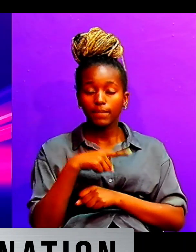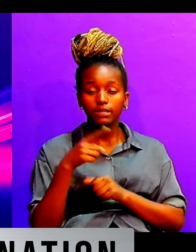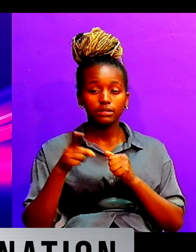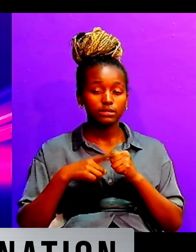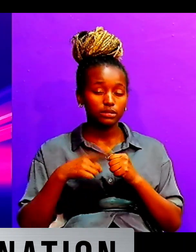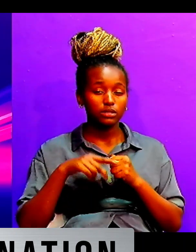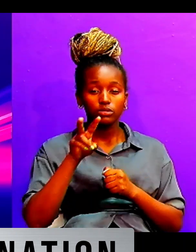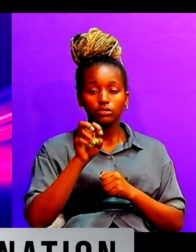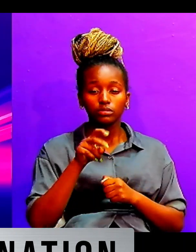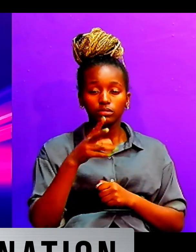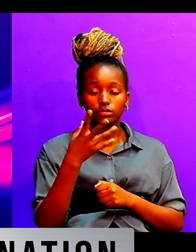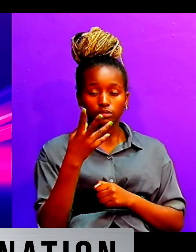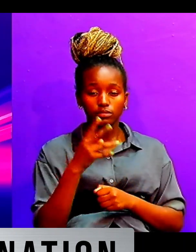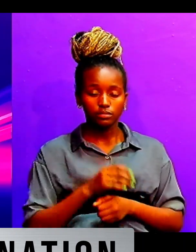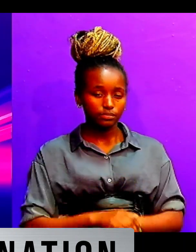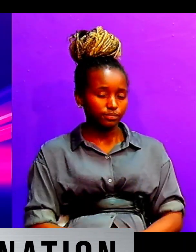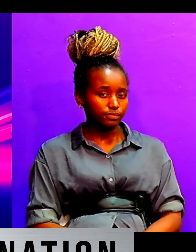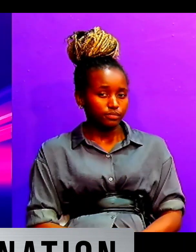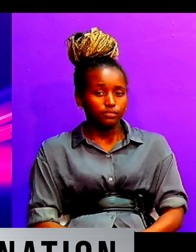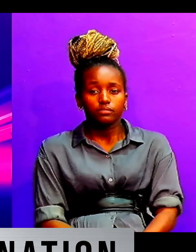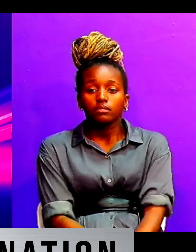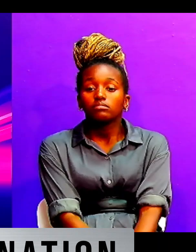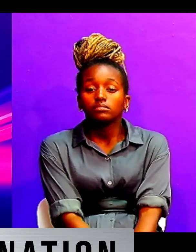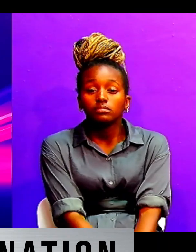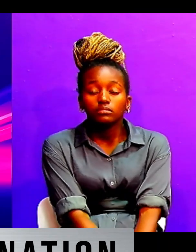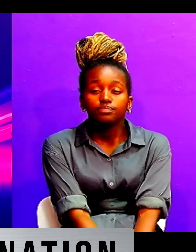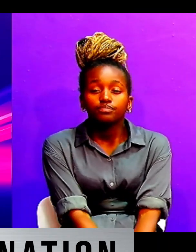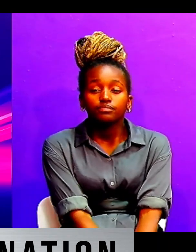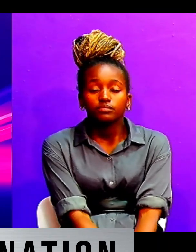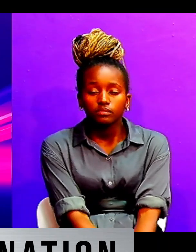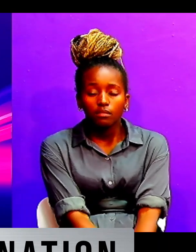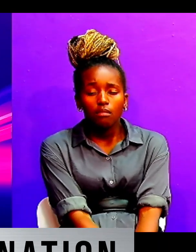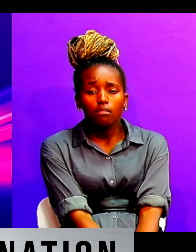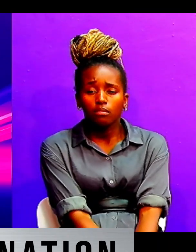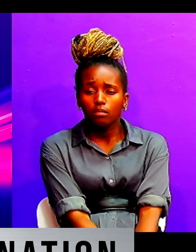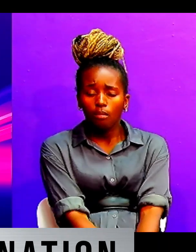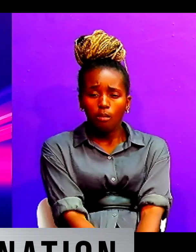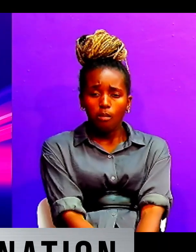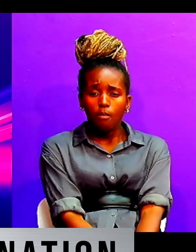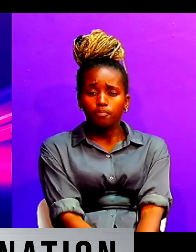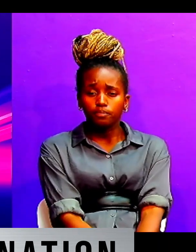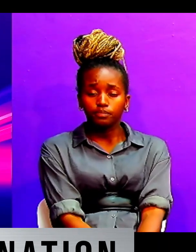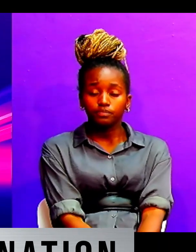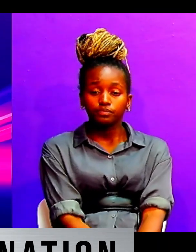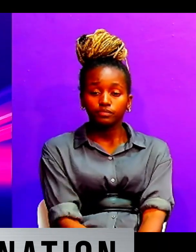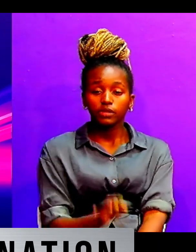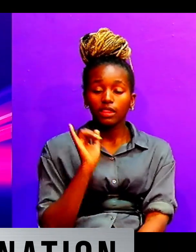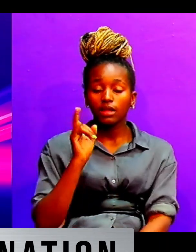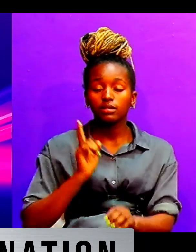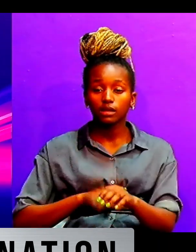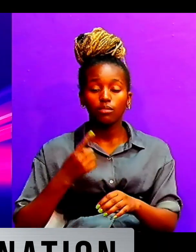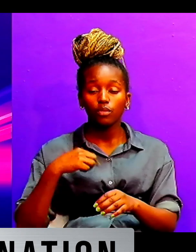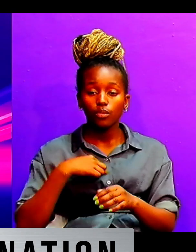2024, just before the Gen Z whatever, we had launched